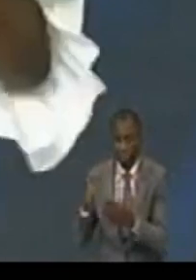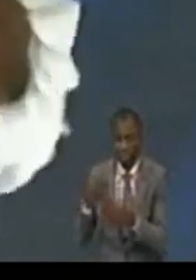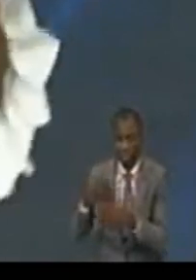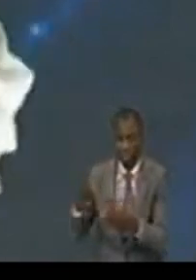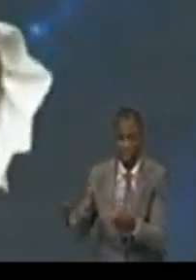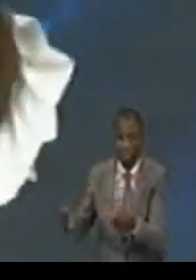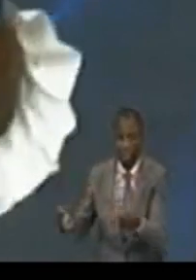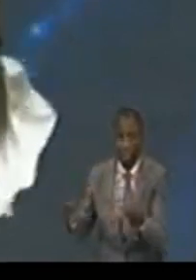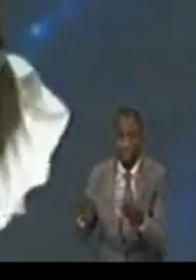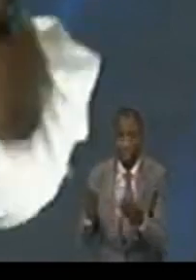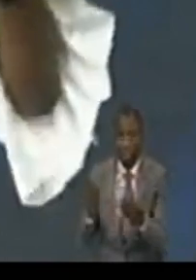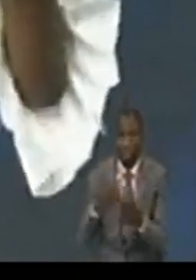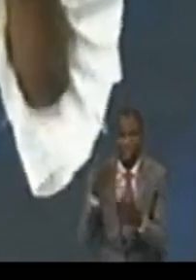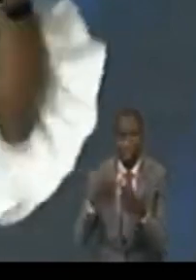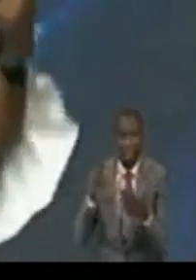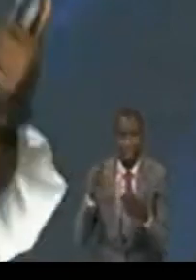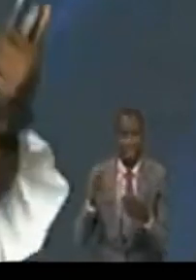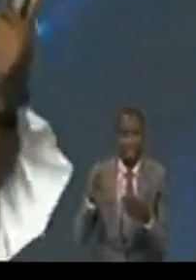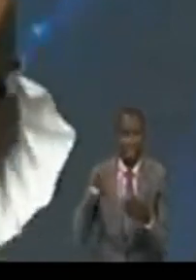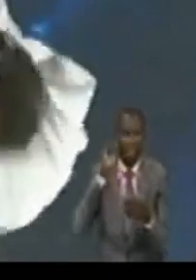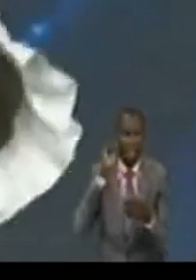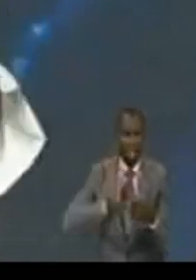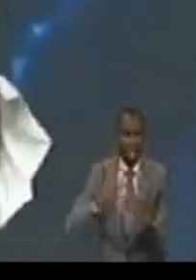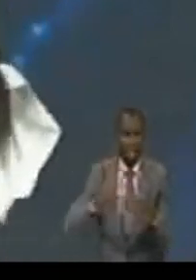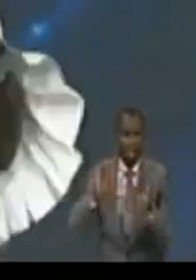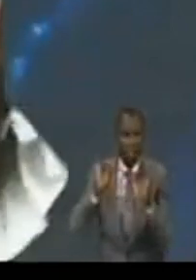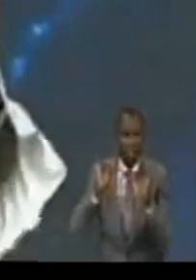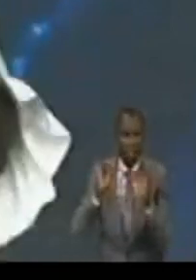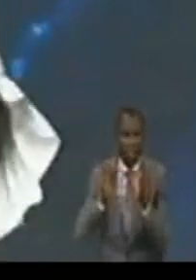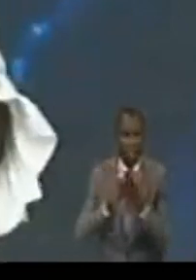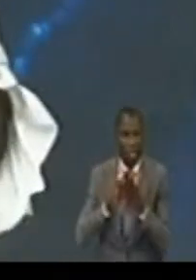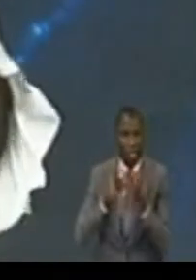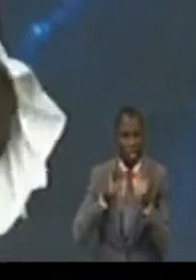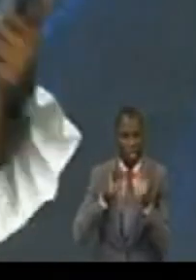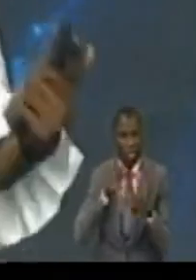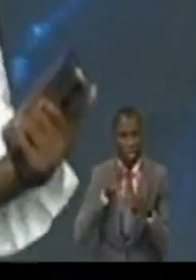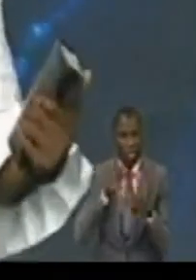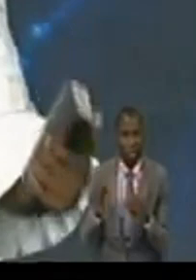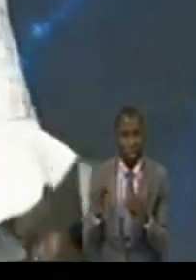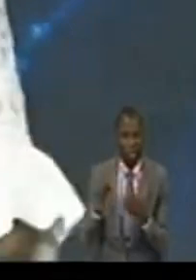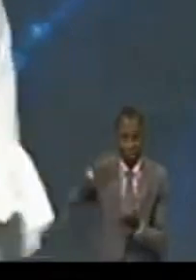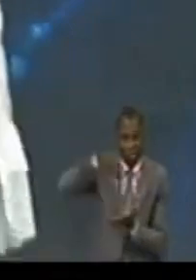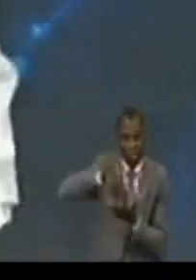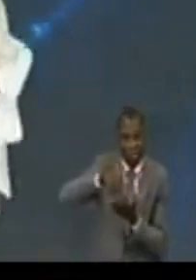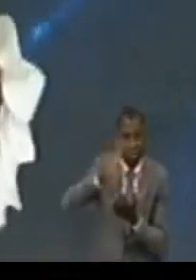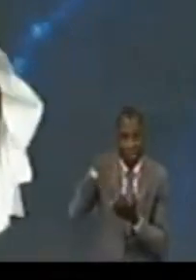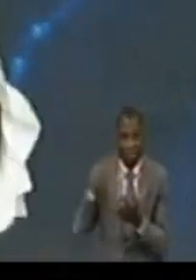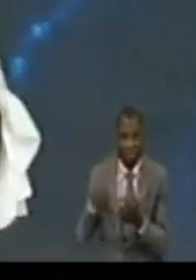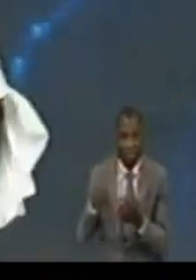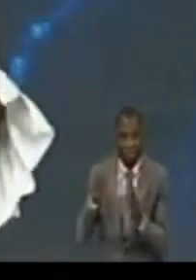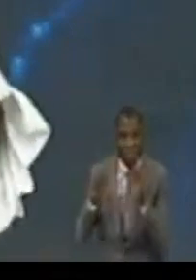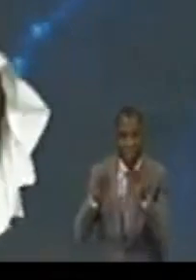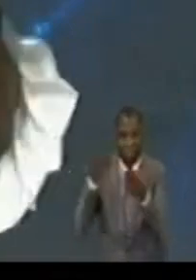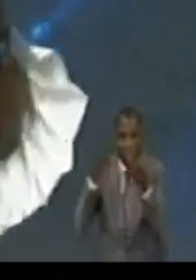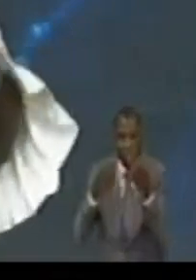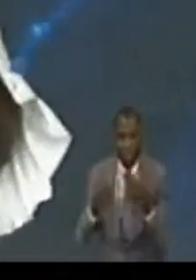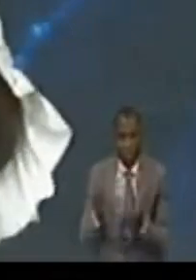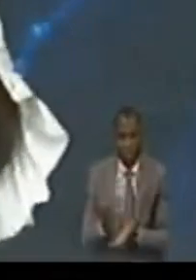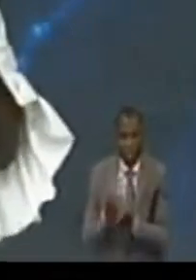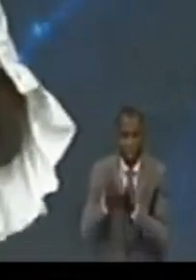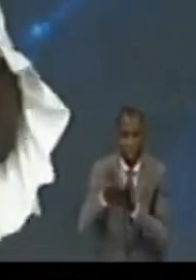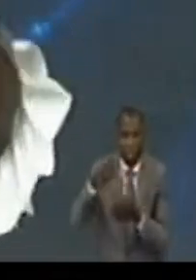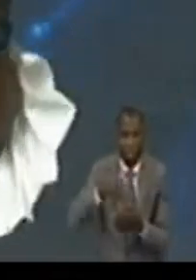to get up. I discovered something was like holding me down from my waist down. They came and helped me. I get up from